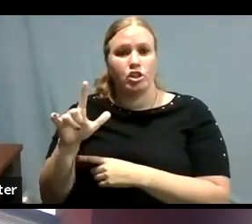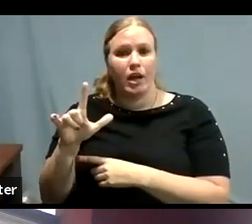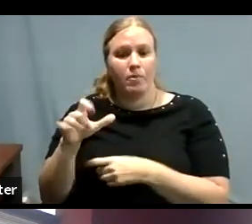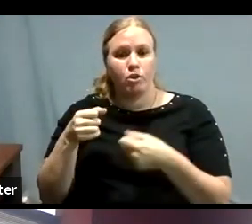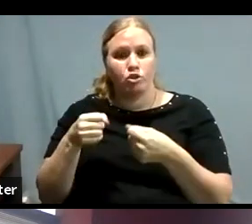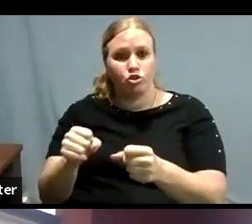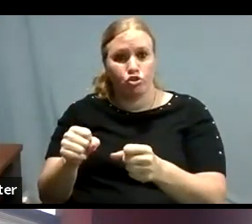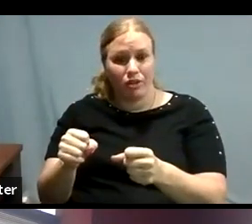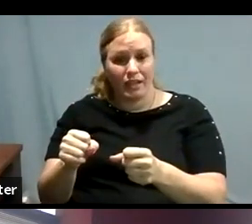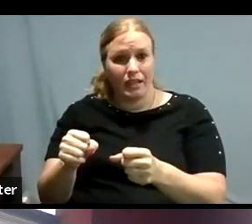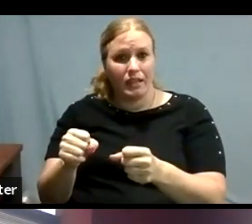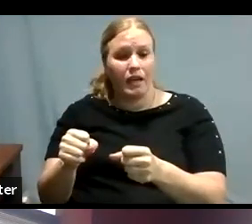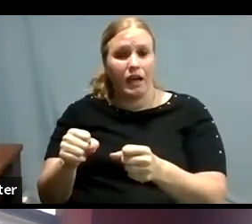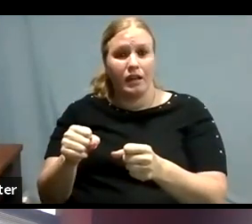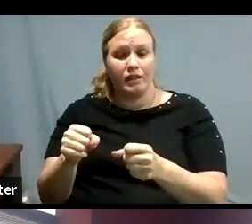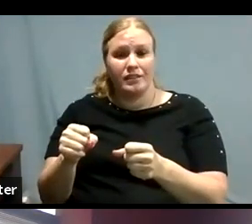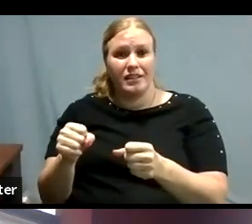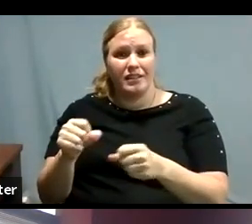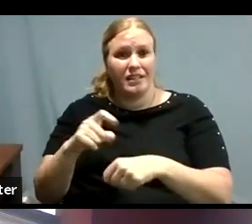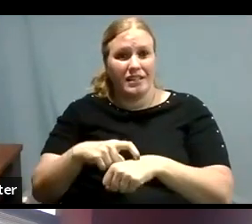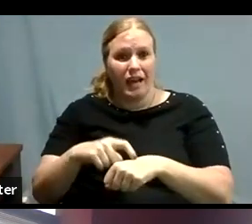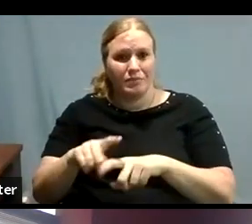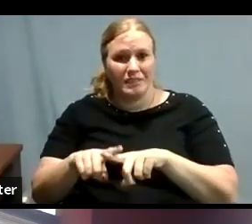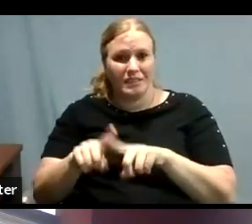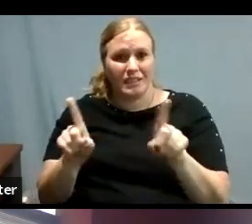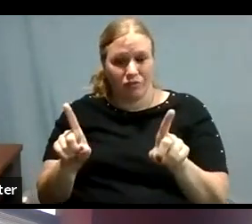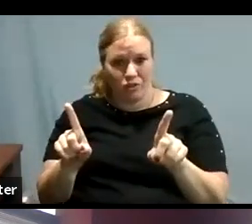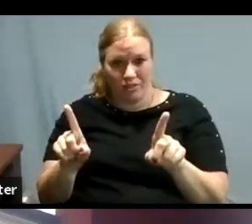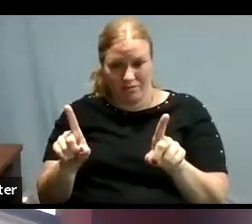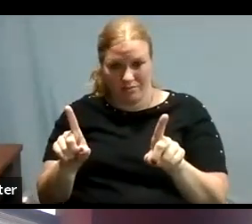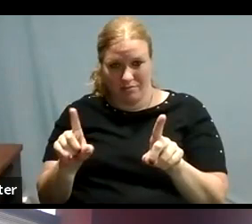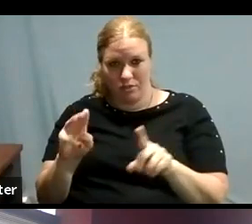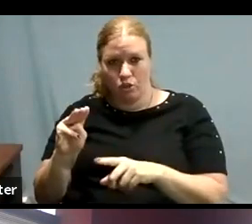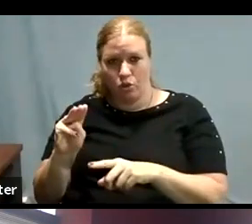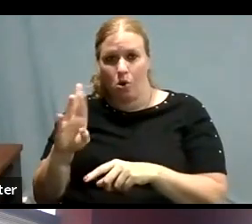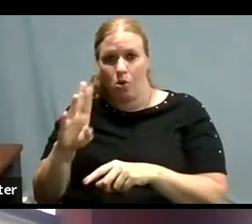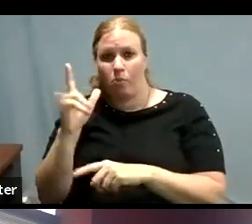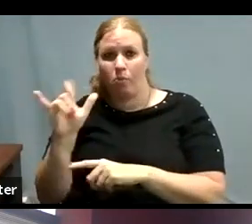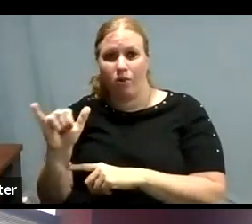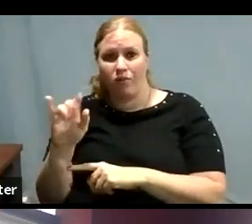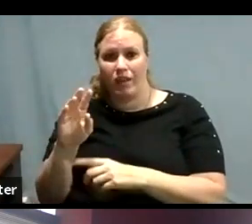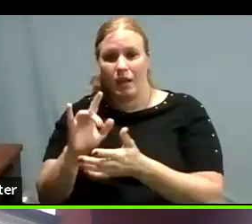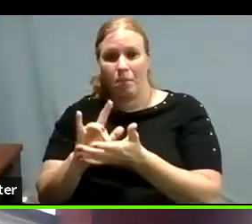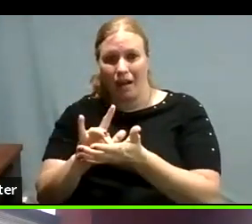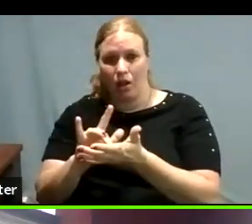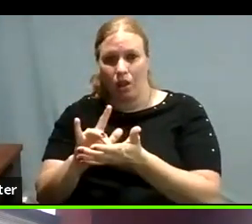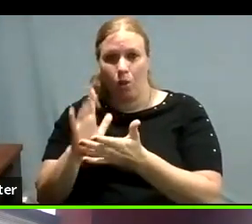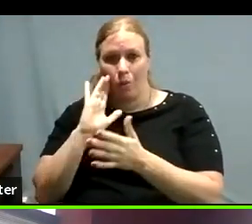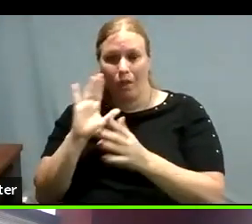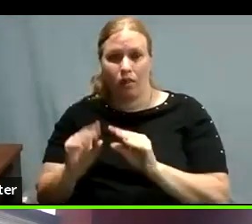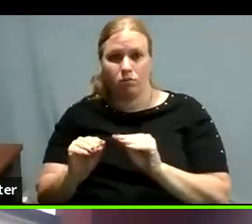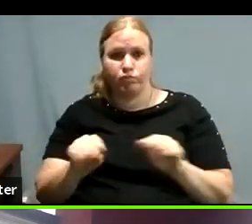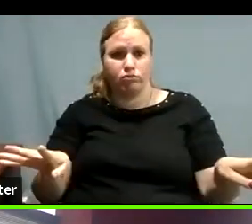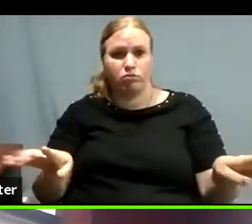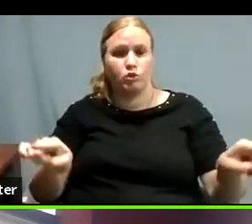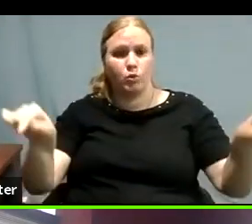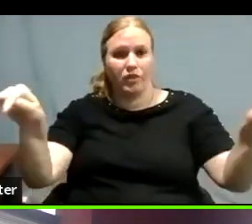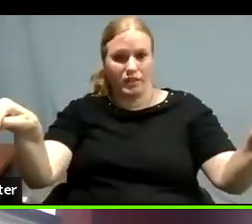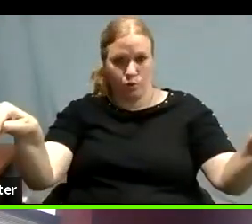these sites are operating. So Murphy Medical will move to these other sites with their staff. Is that correct, Director Bond? Correct. Okay.